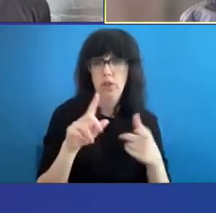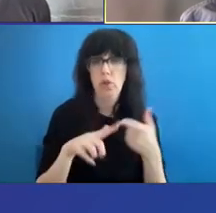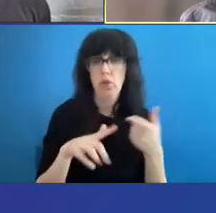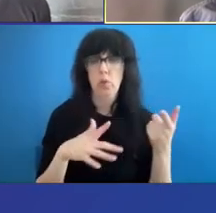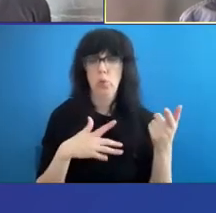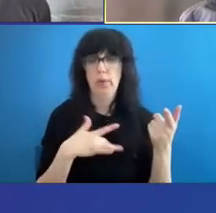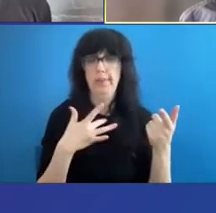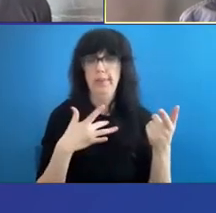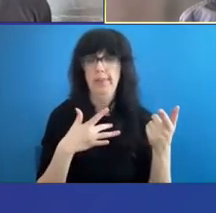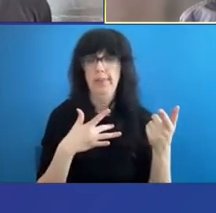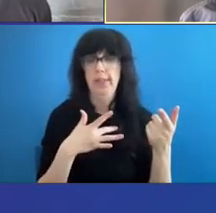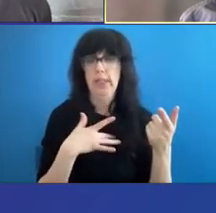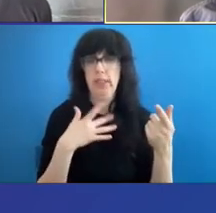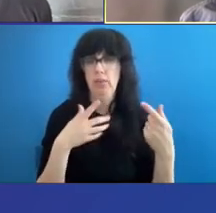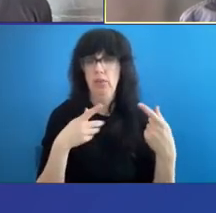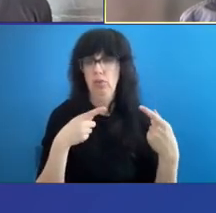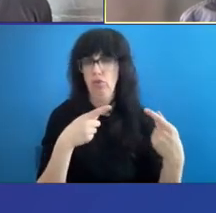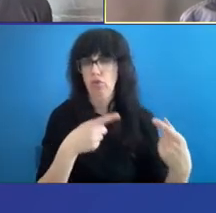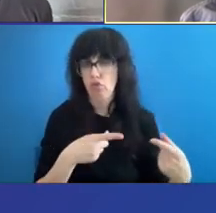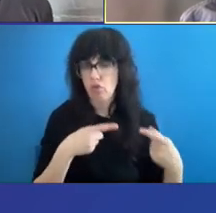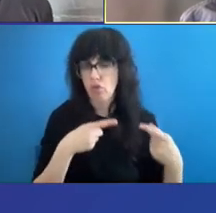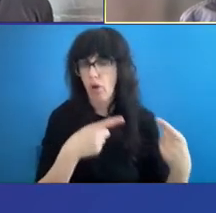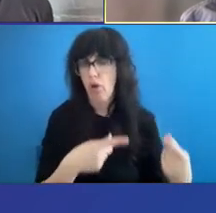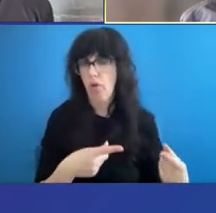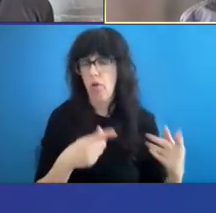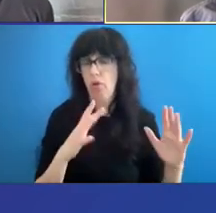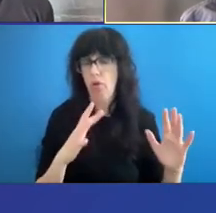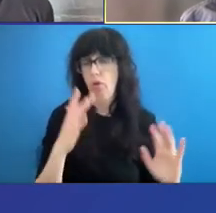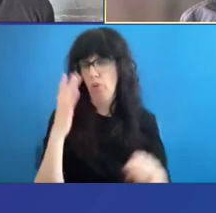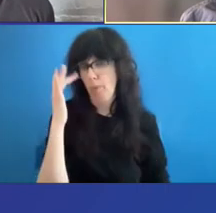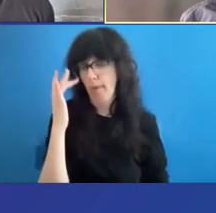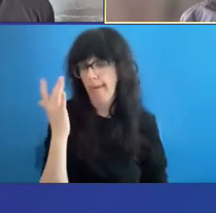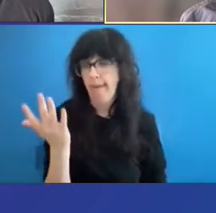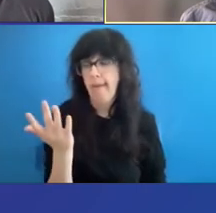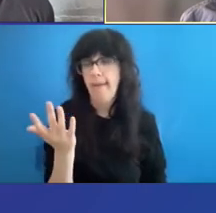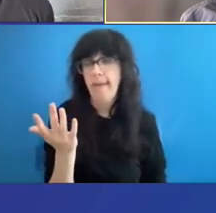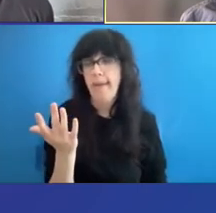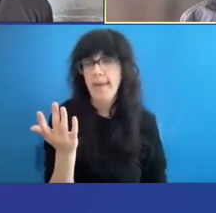now, because we are